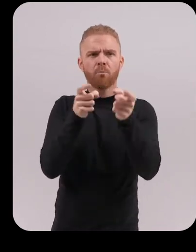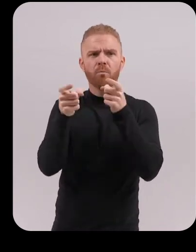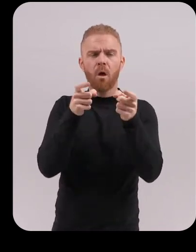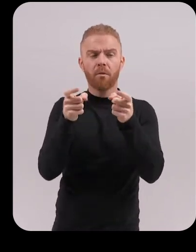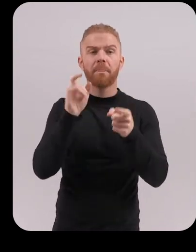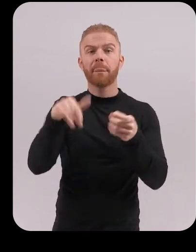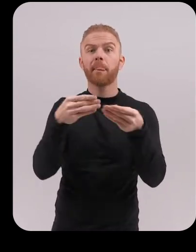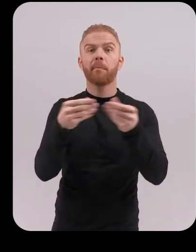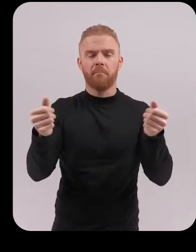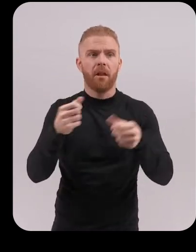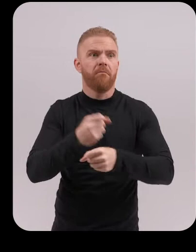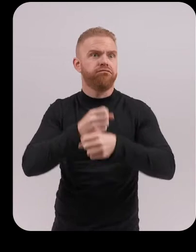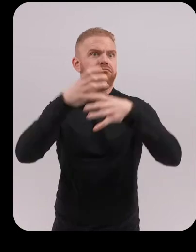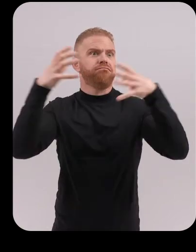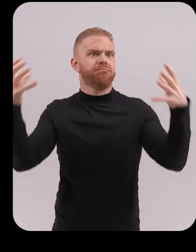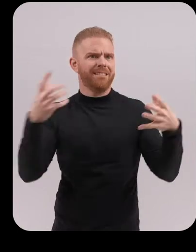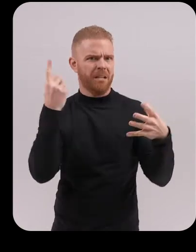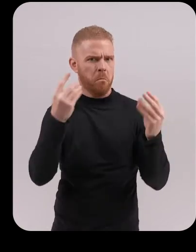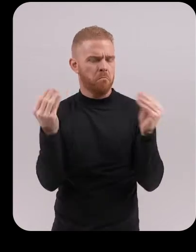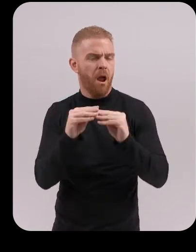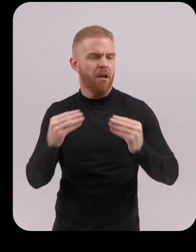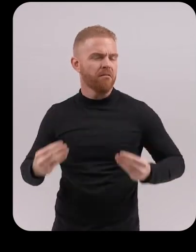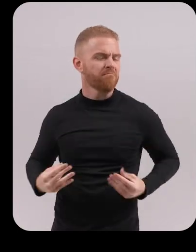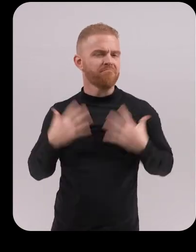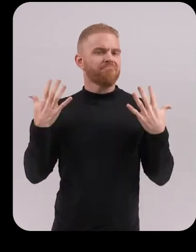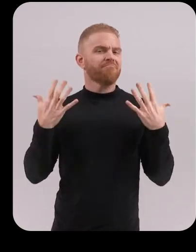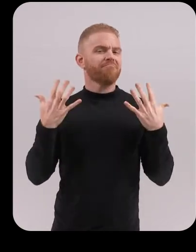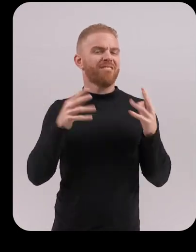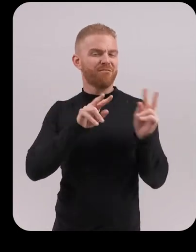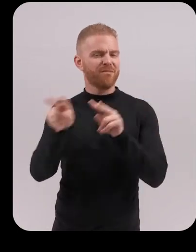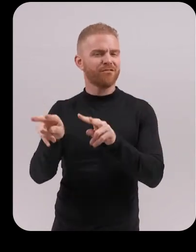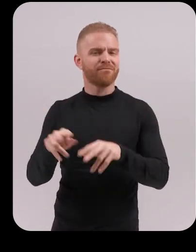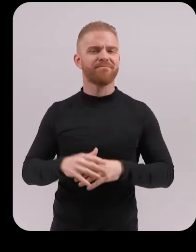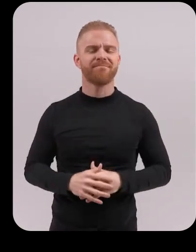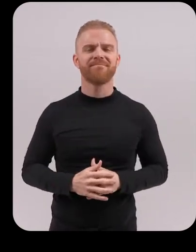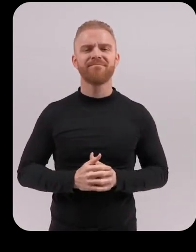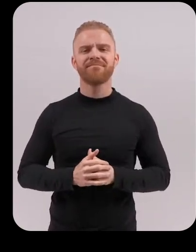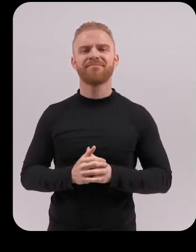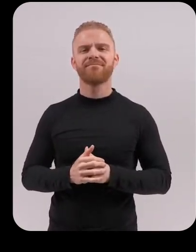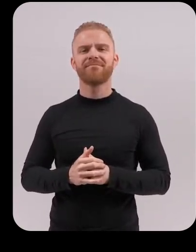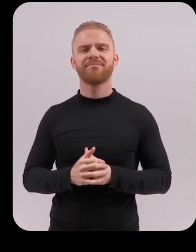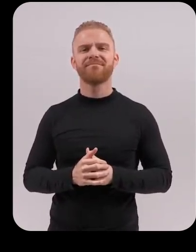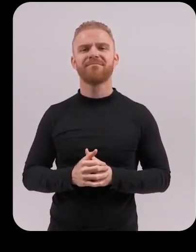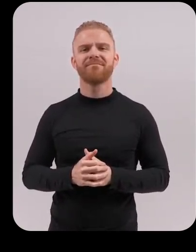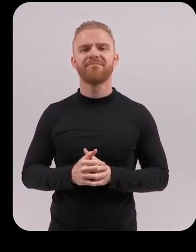this solution has grown into something even more inspirational. Let's take a look.